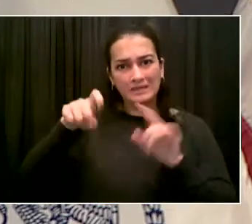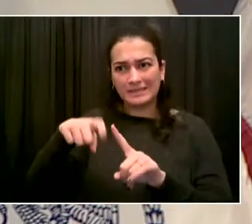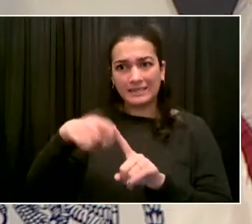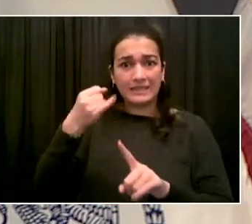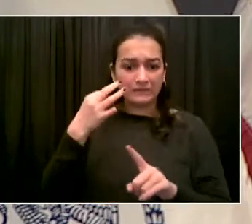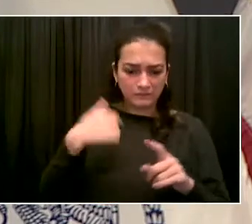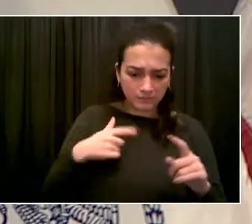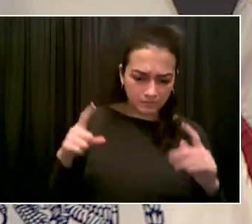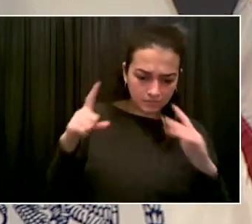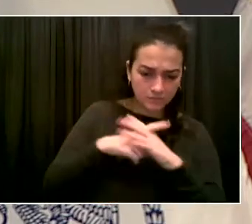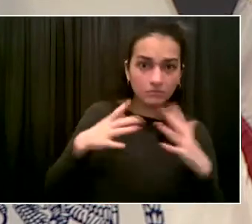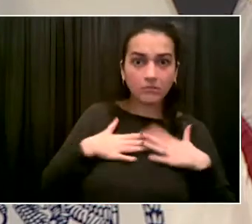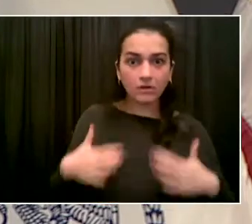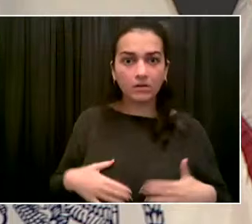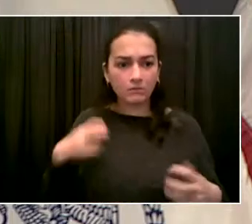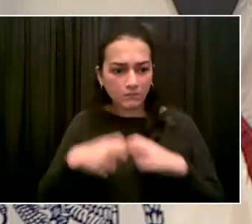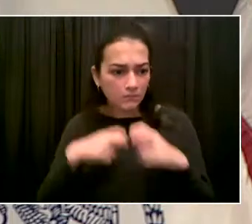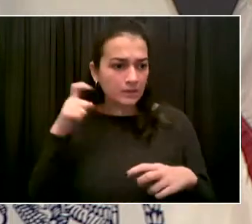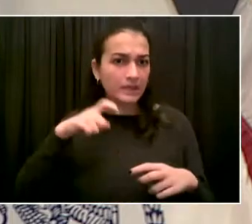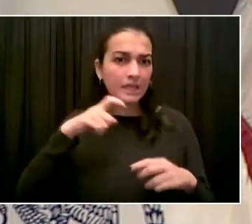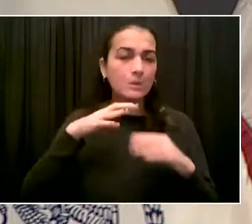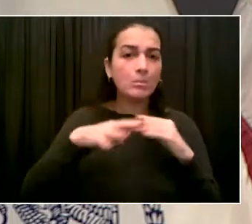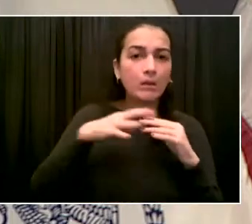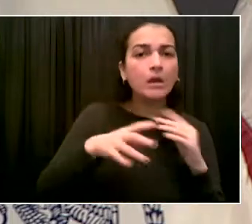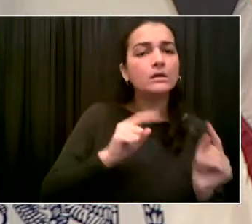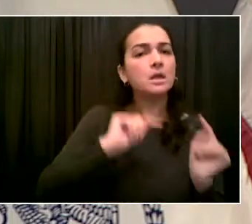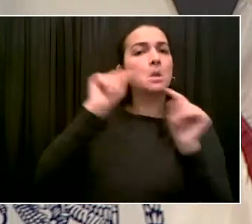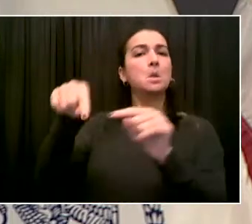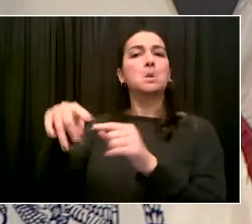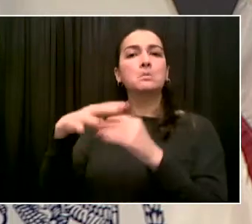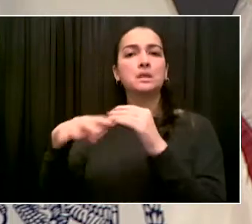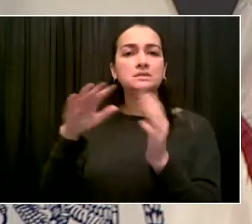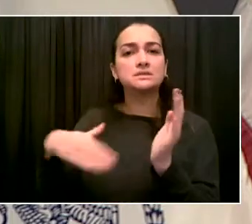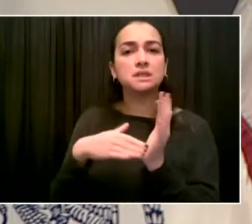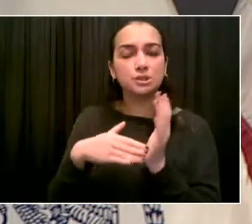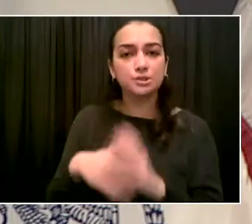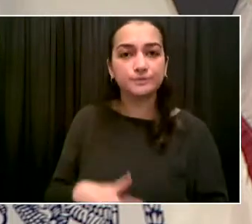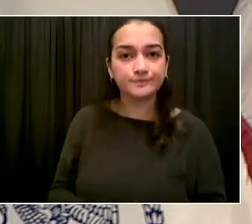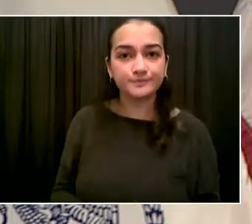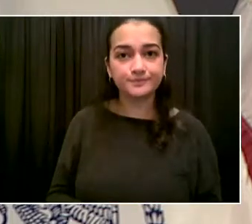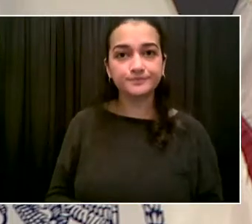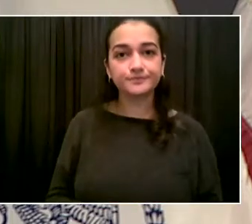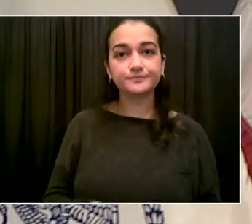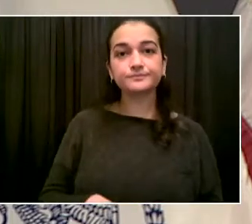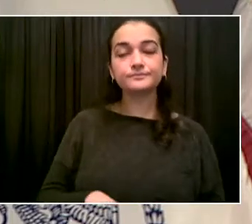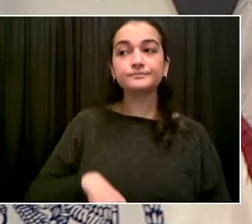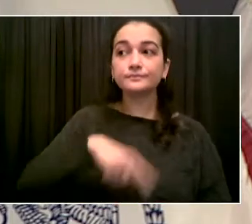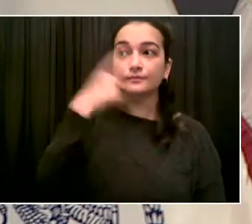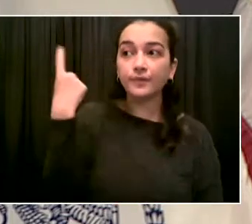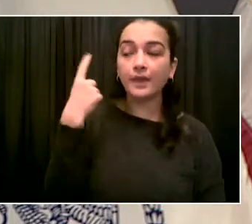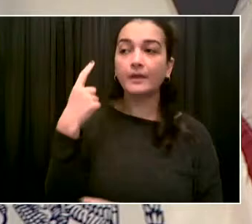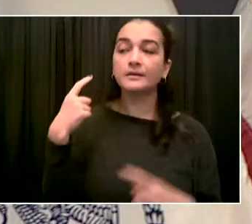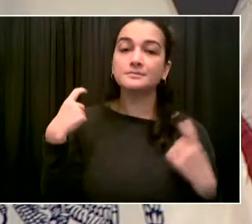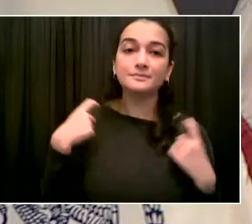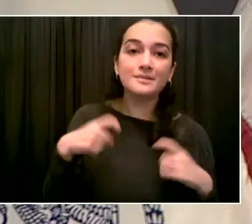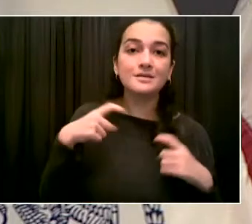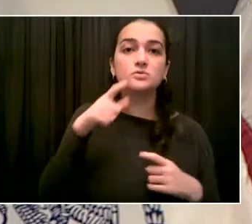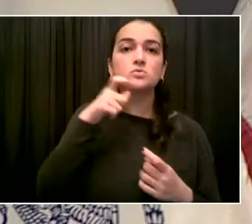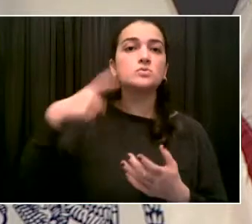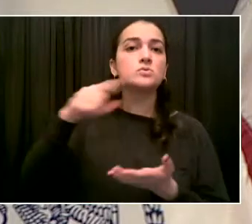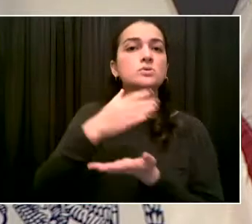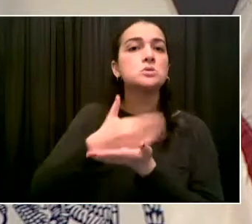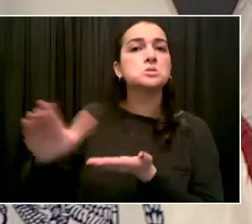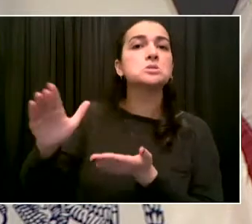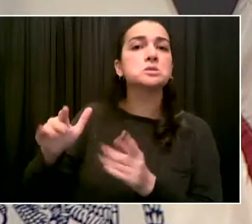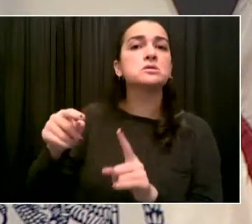certainly seen the Black, Latino, Asian Caucus speak up on this, and the mayor-elect has spoke up on this. I think there's a